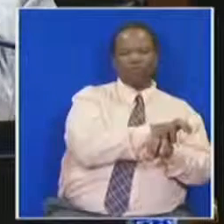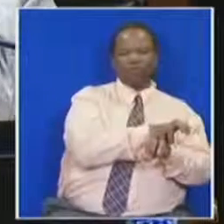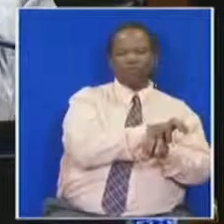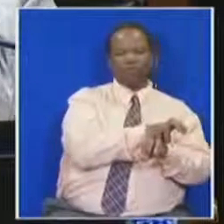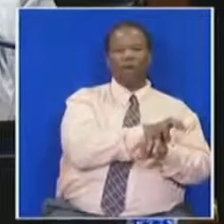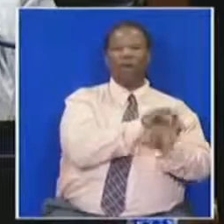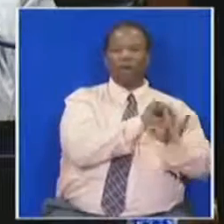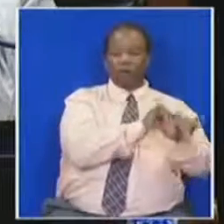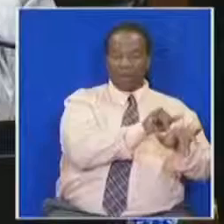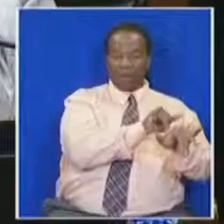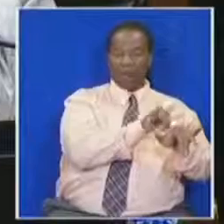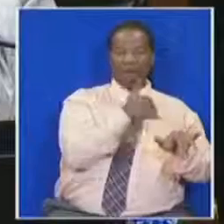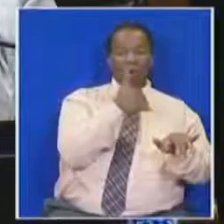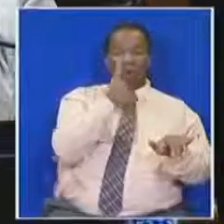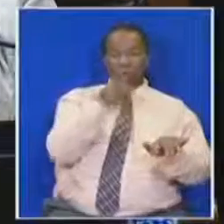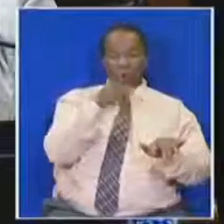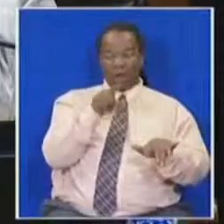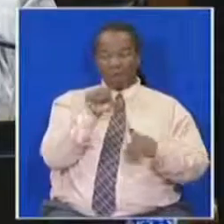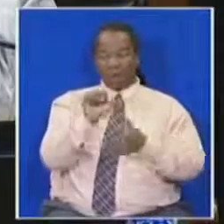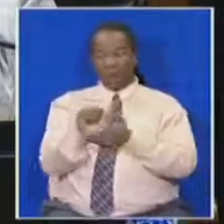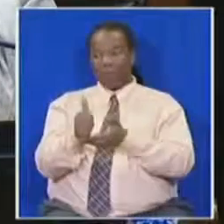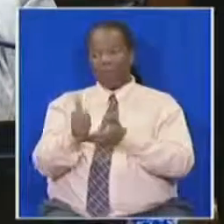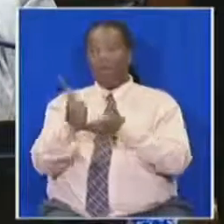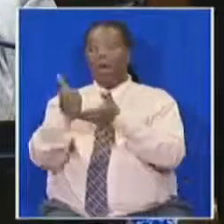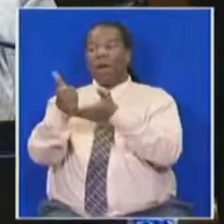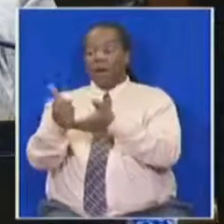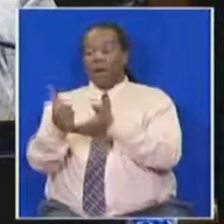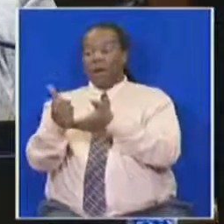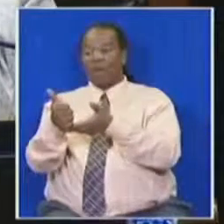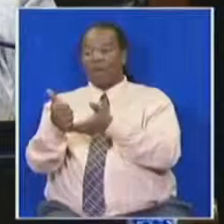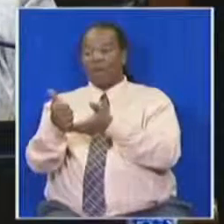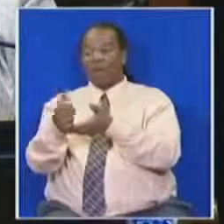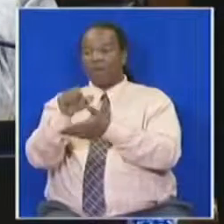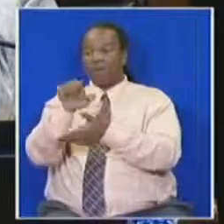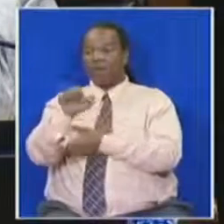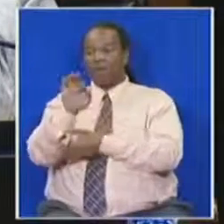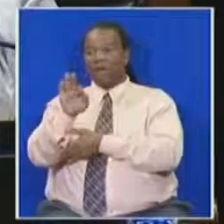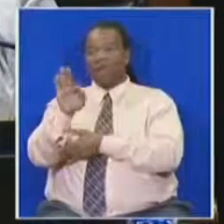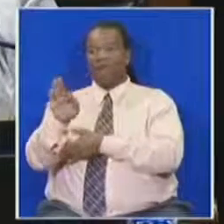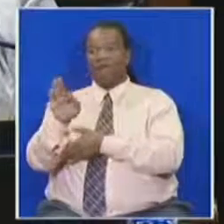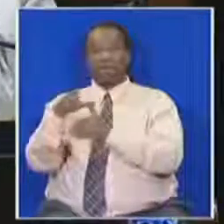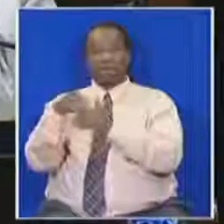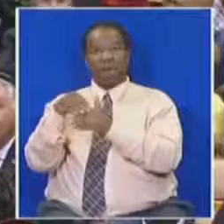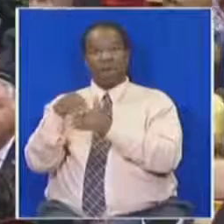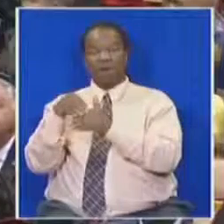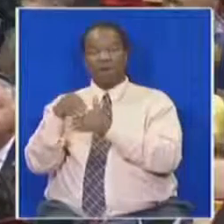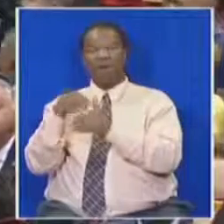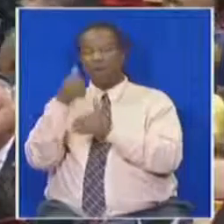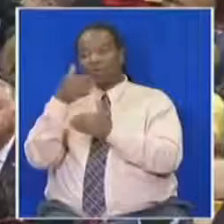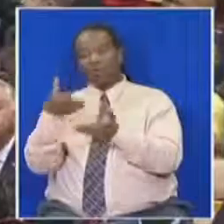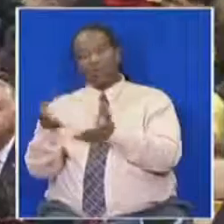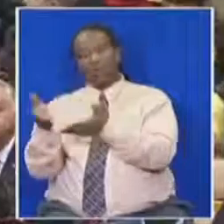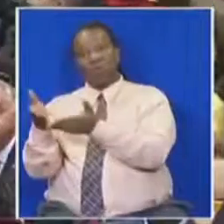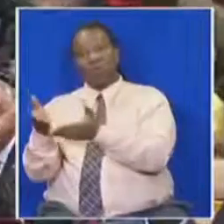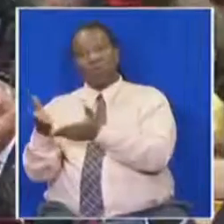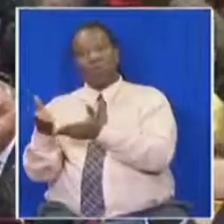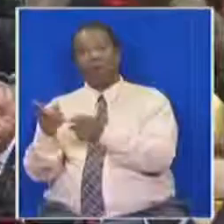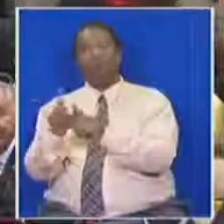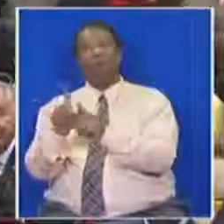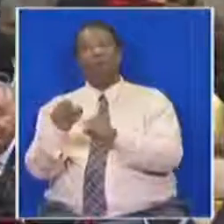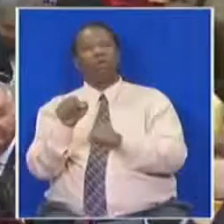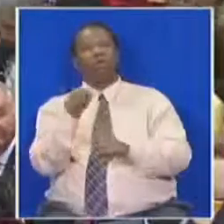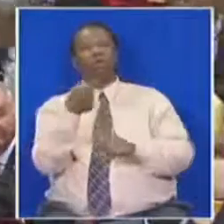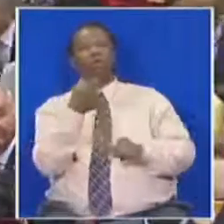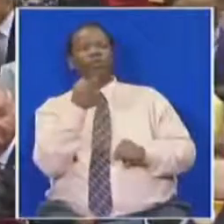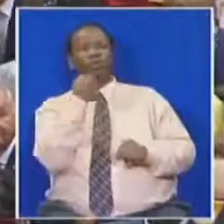until we have assisted these honorable members from that. You are instituting